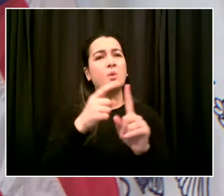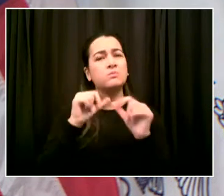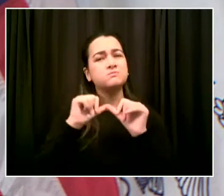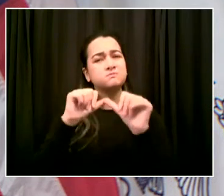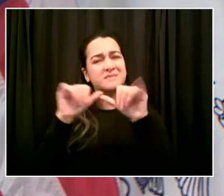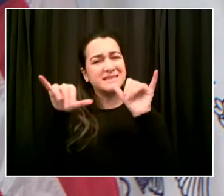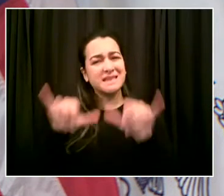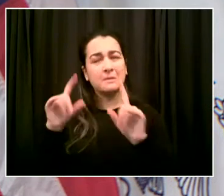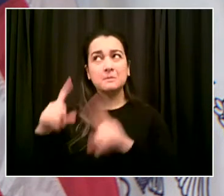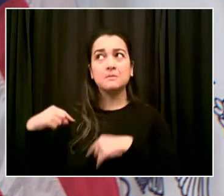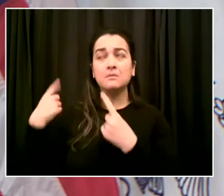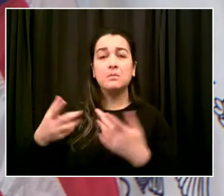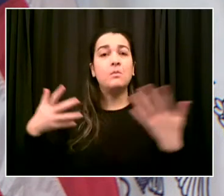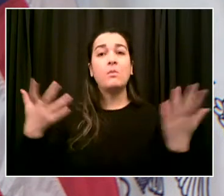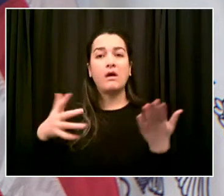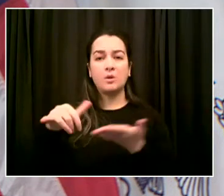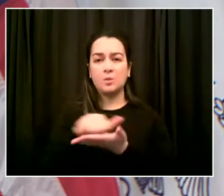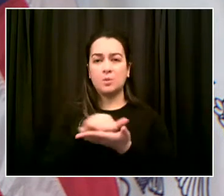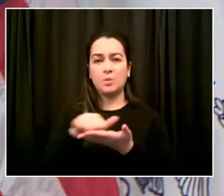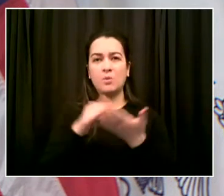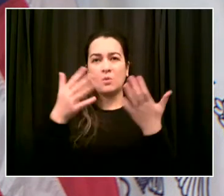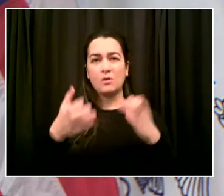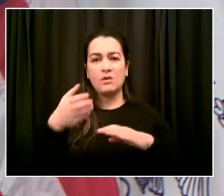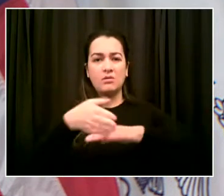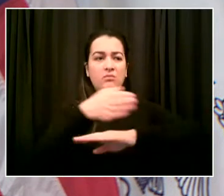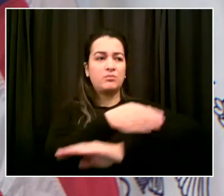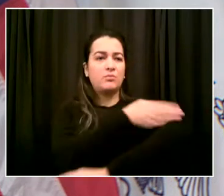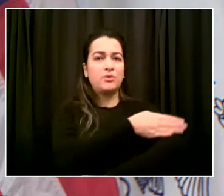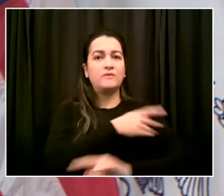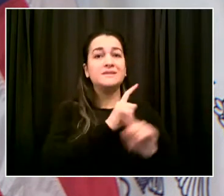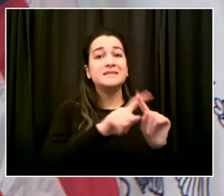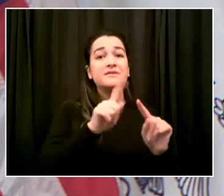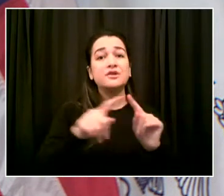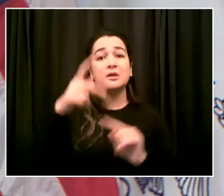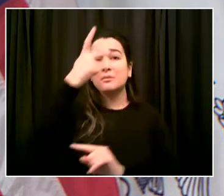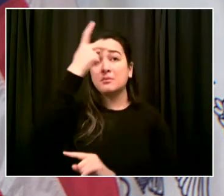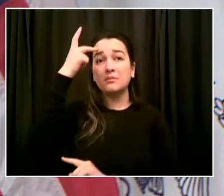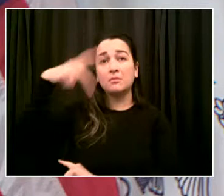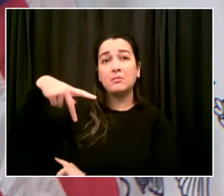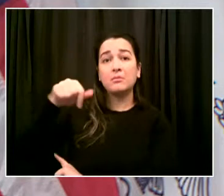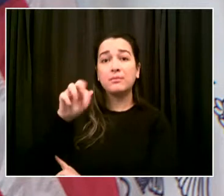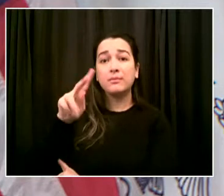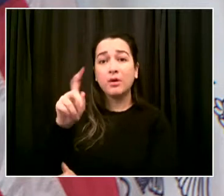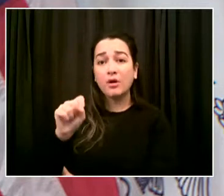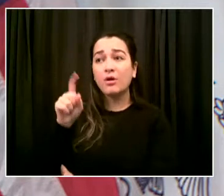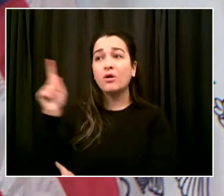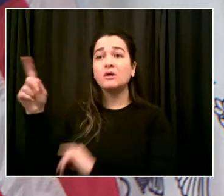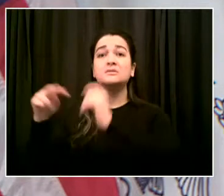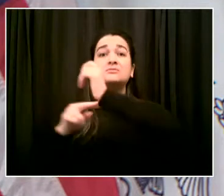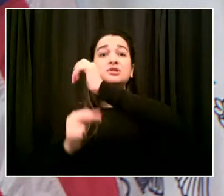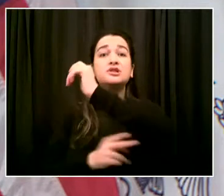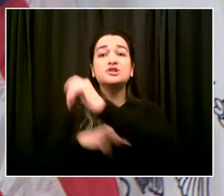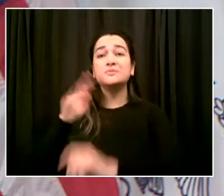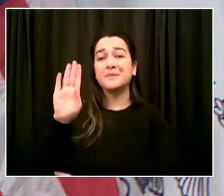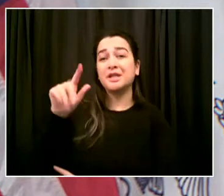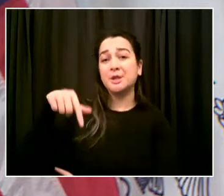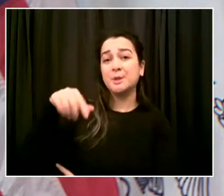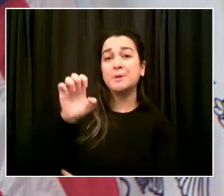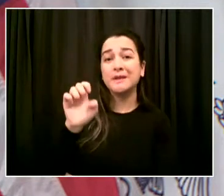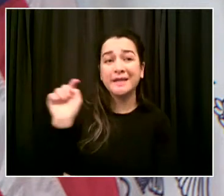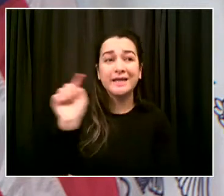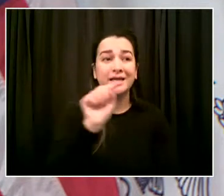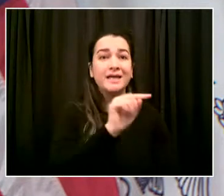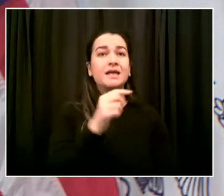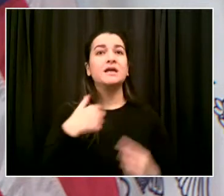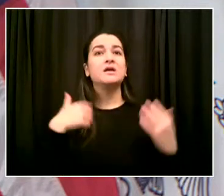jobs, to expand equitable opportunities, to create open spaces for the people who need them most,